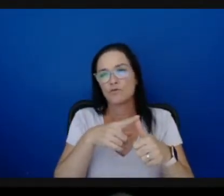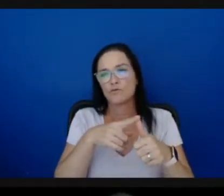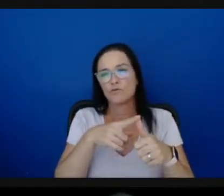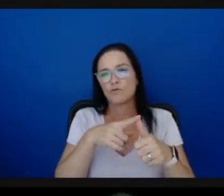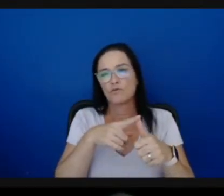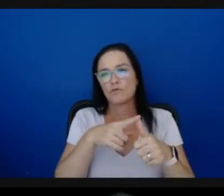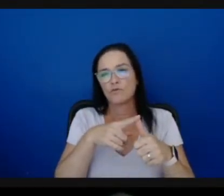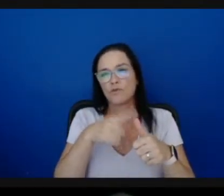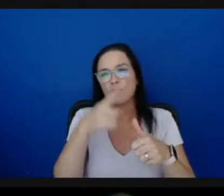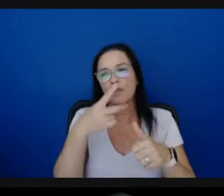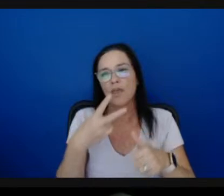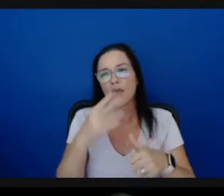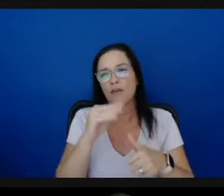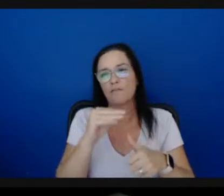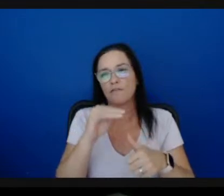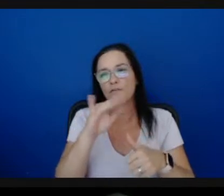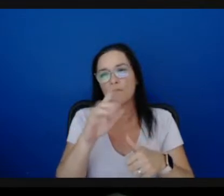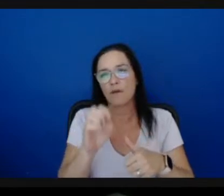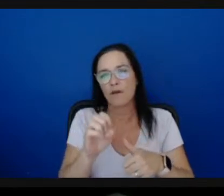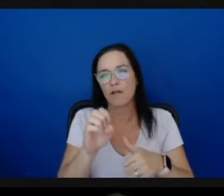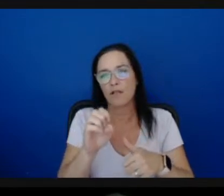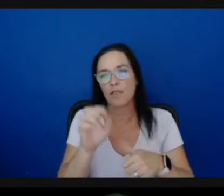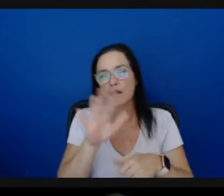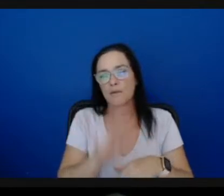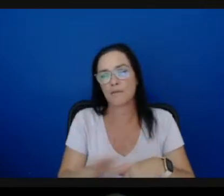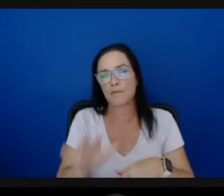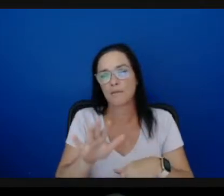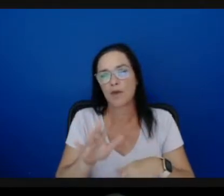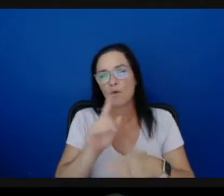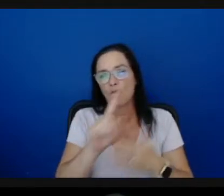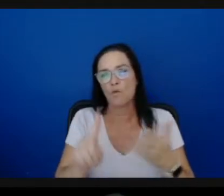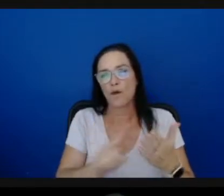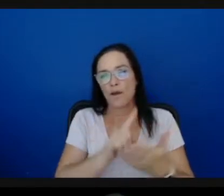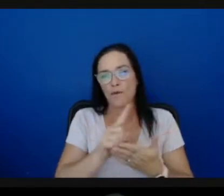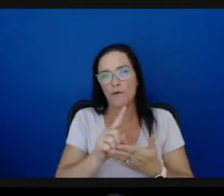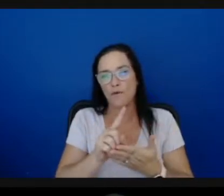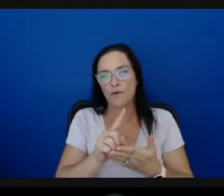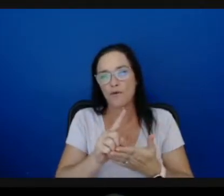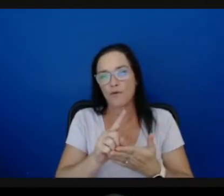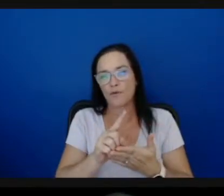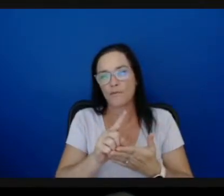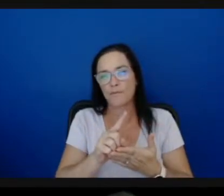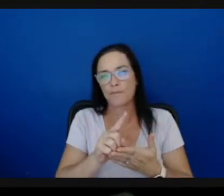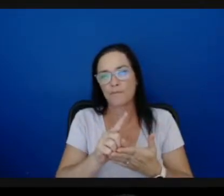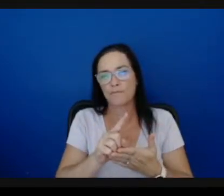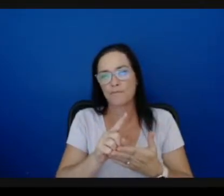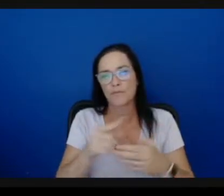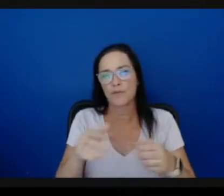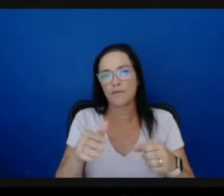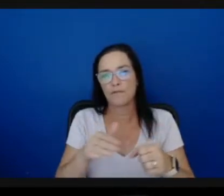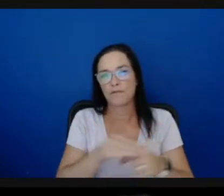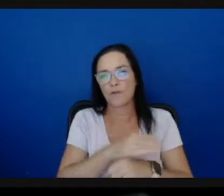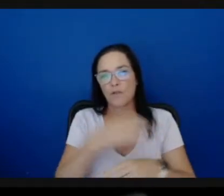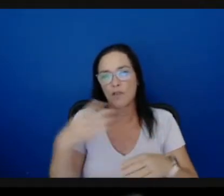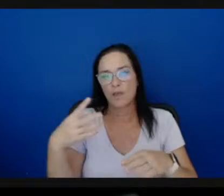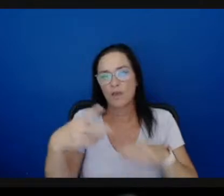half mile in approximately an hour's time. It completely cut 2 roads,